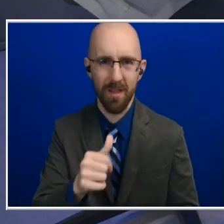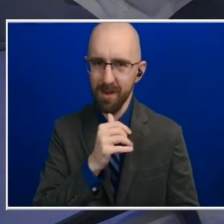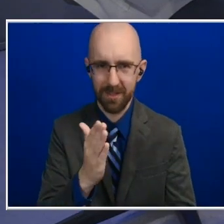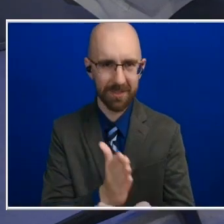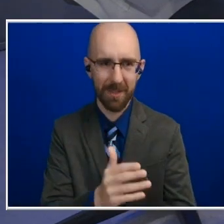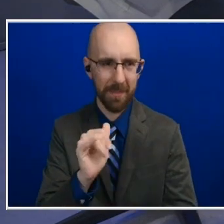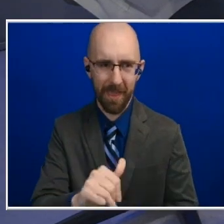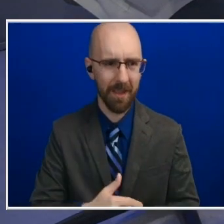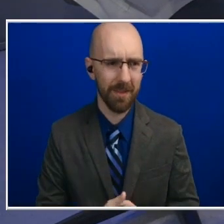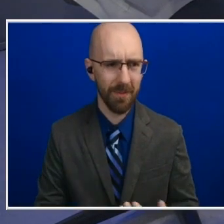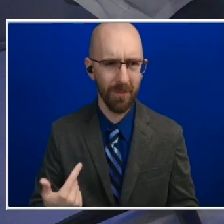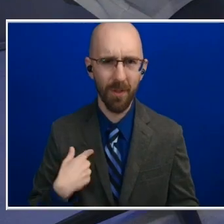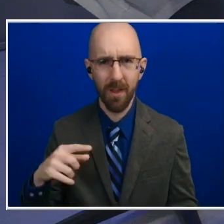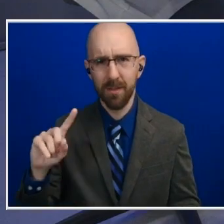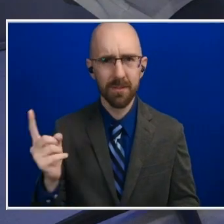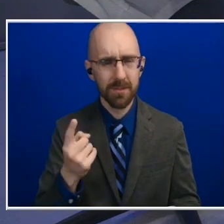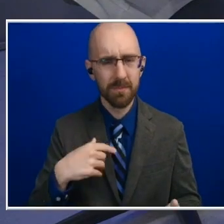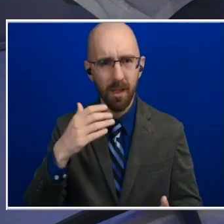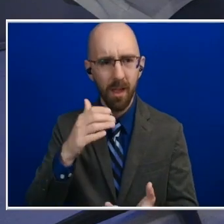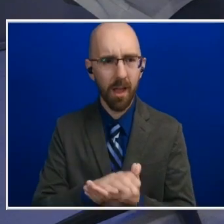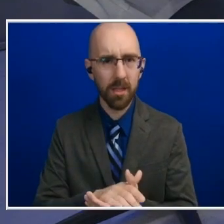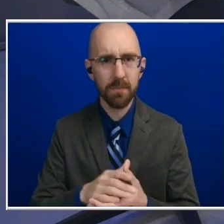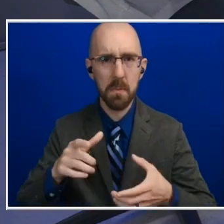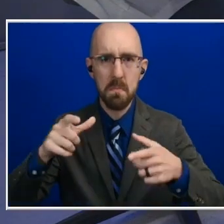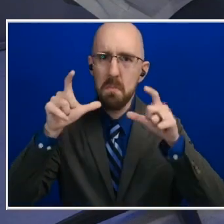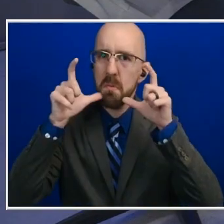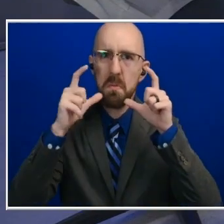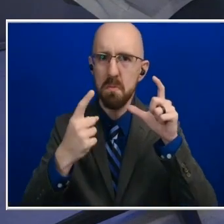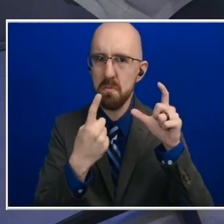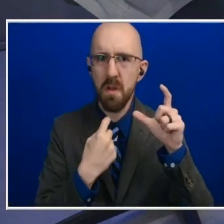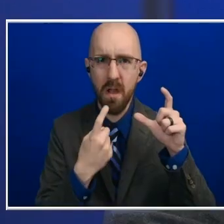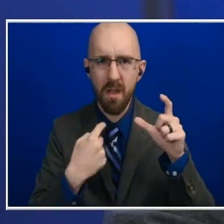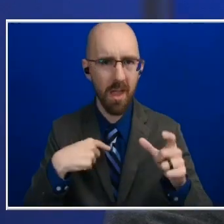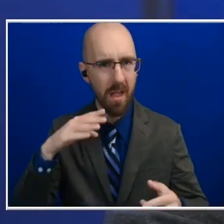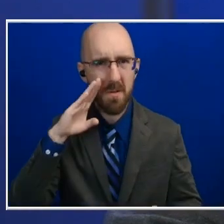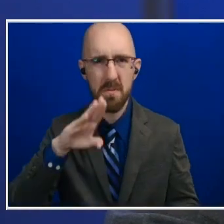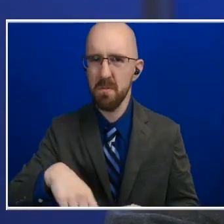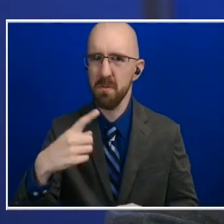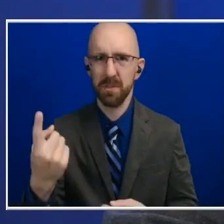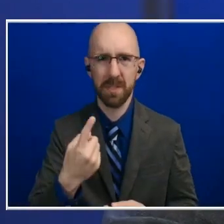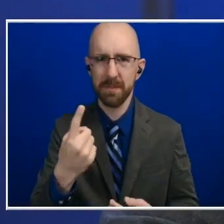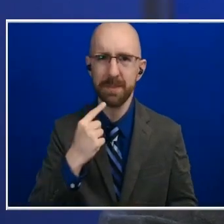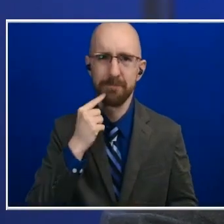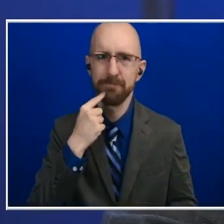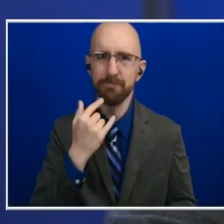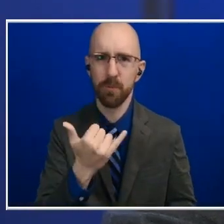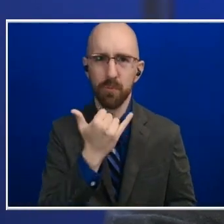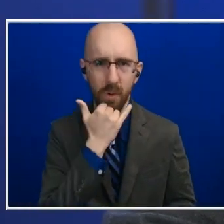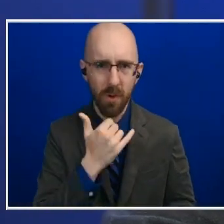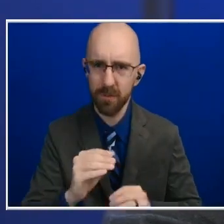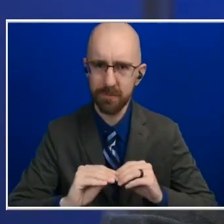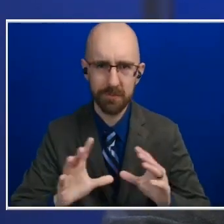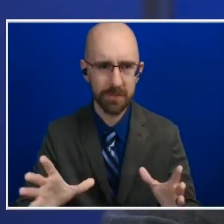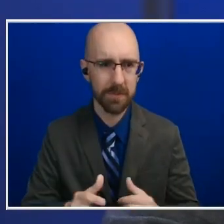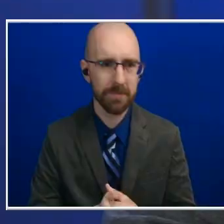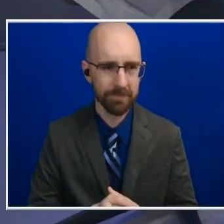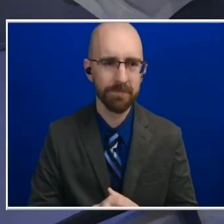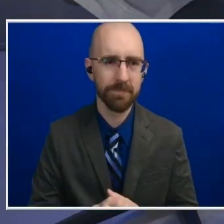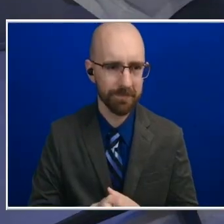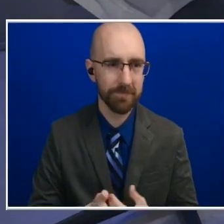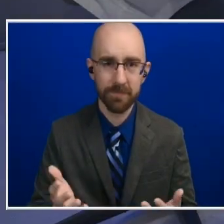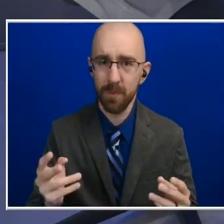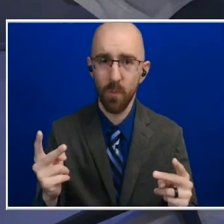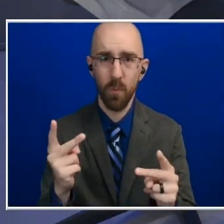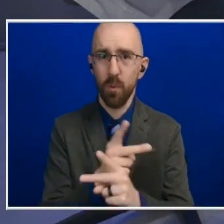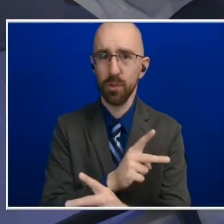my husband's face was red, and I knew something desperately was wrong. The worst was real. Typical mom, you're not going to